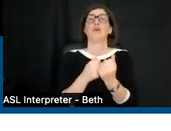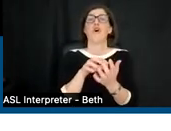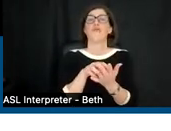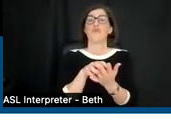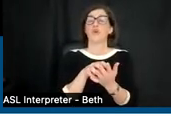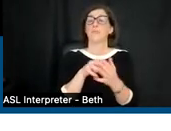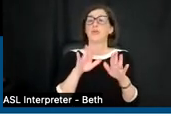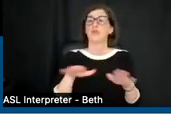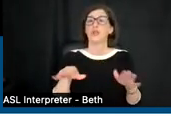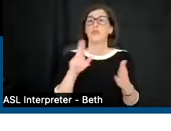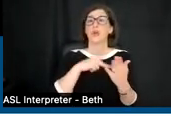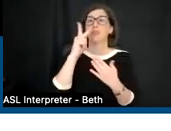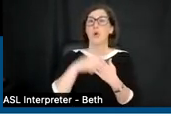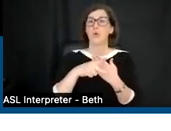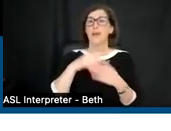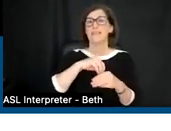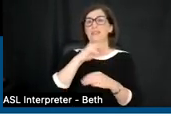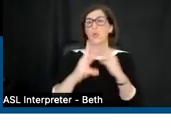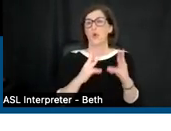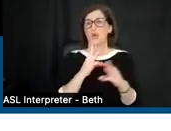programs all over the world.